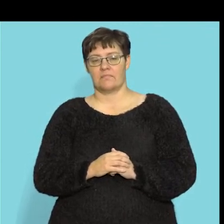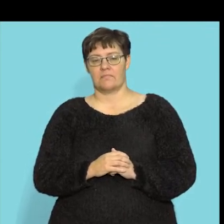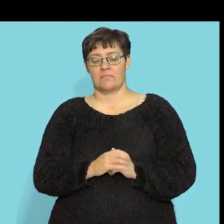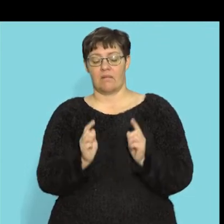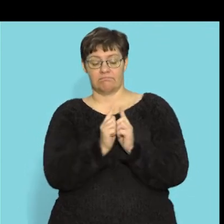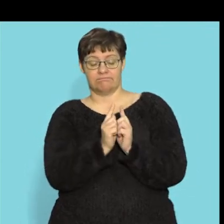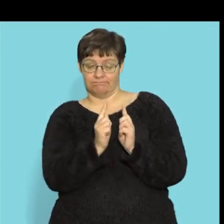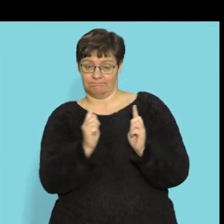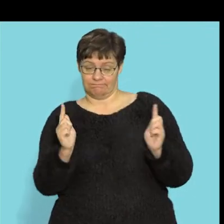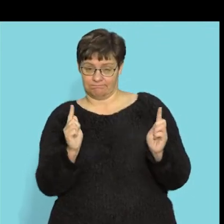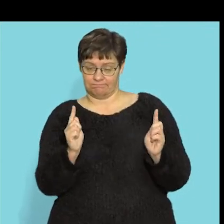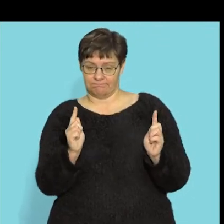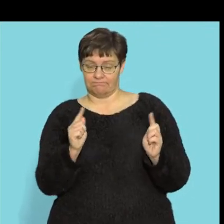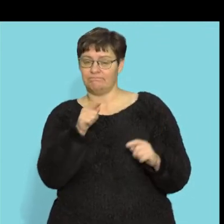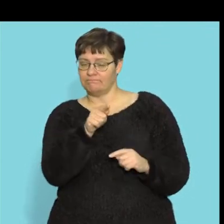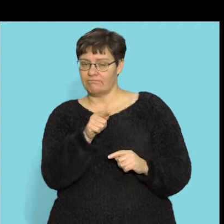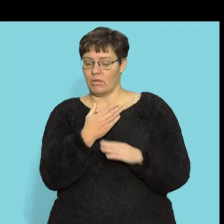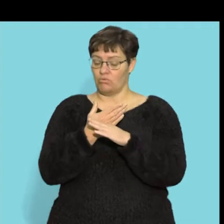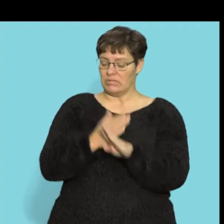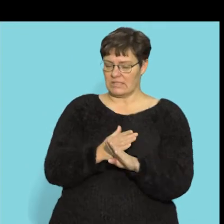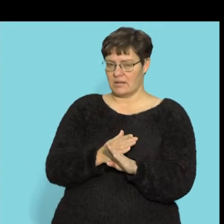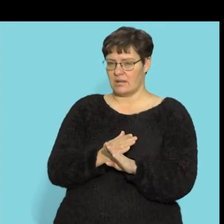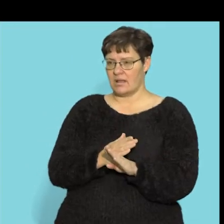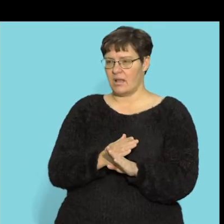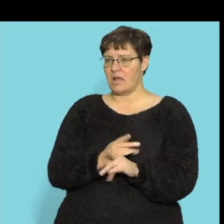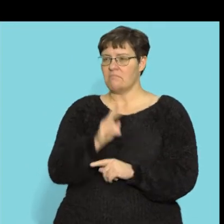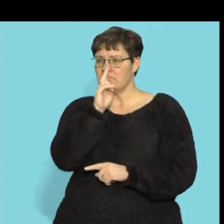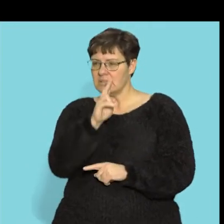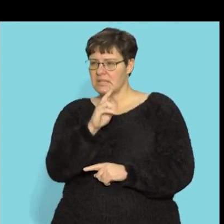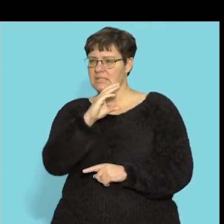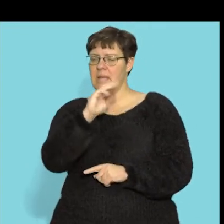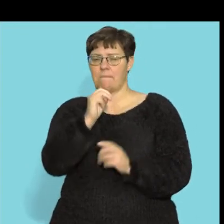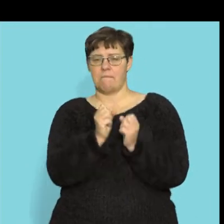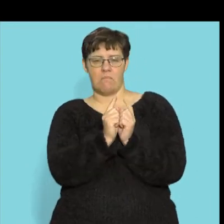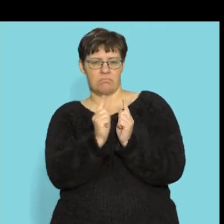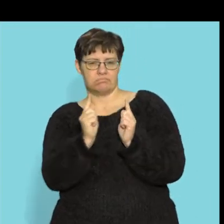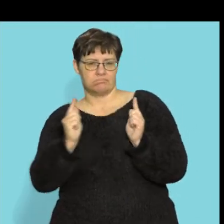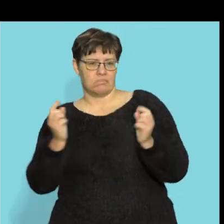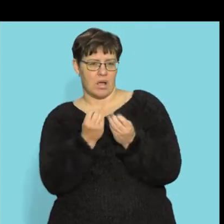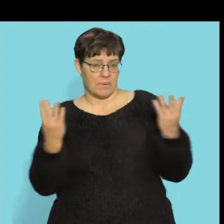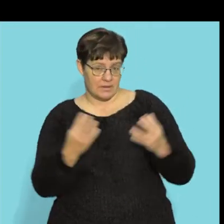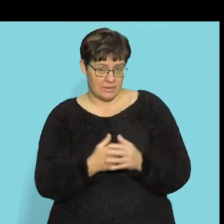different, the effect of length of conductors on resistance. So you'd realize that